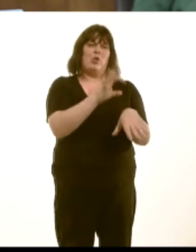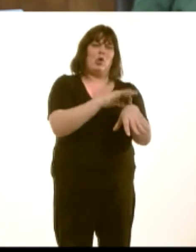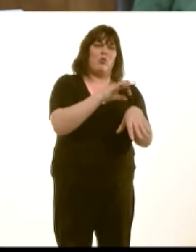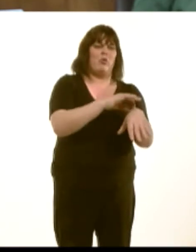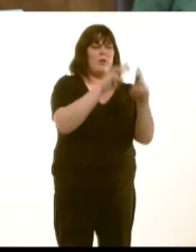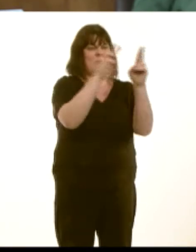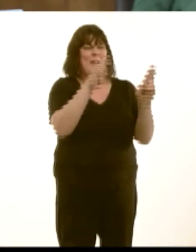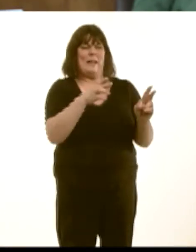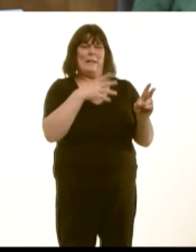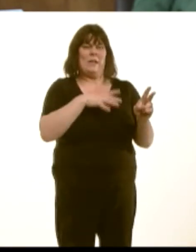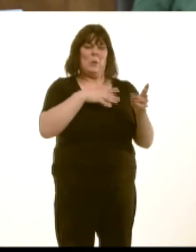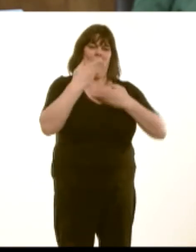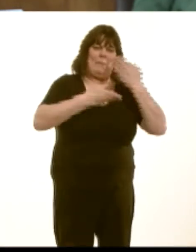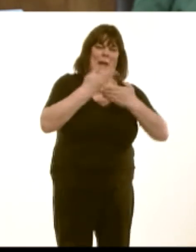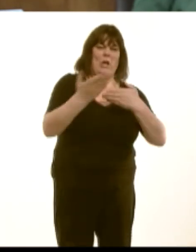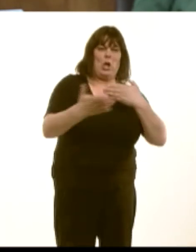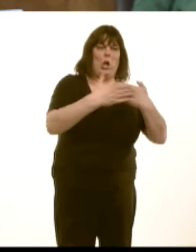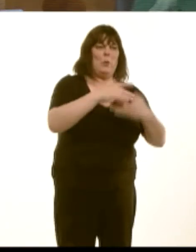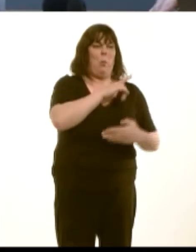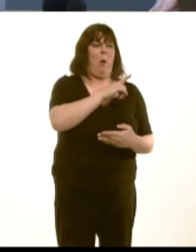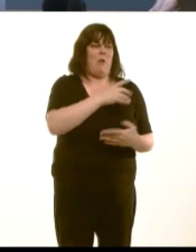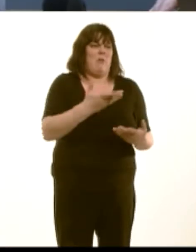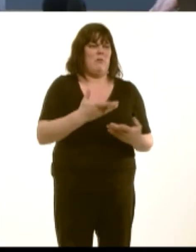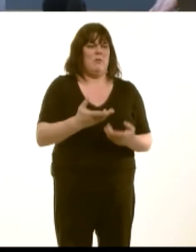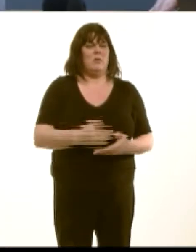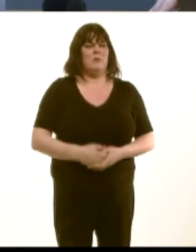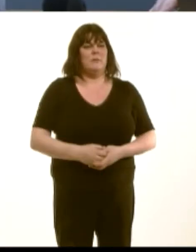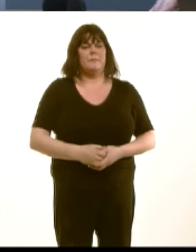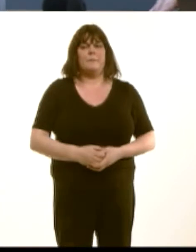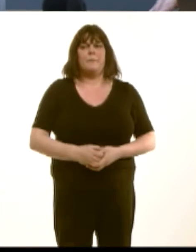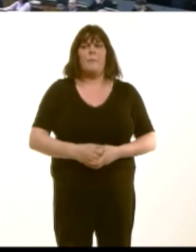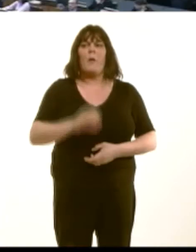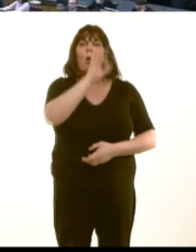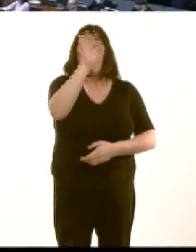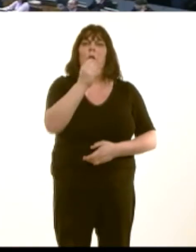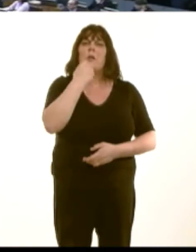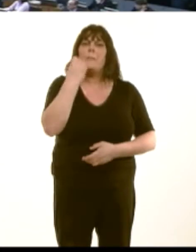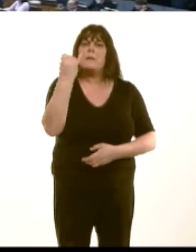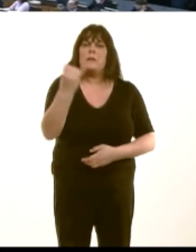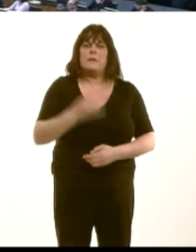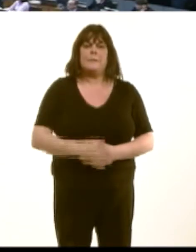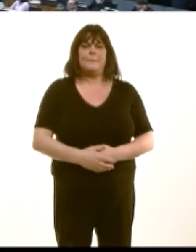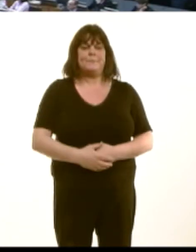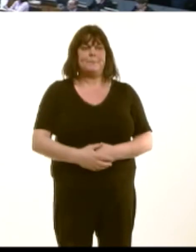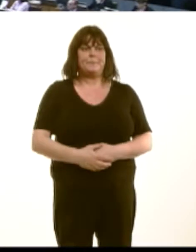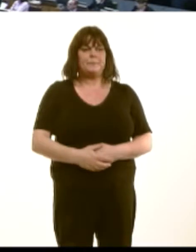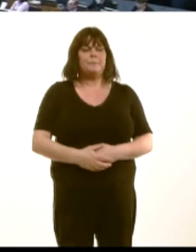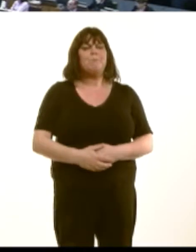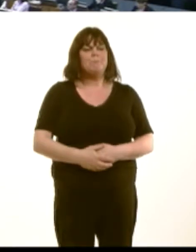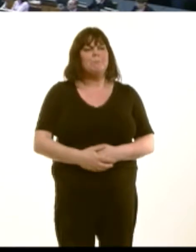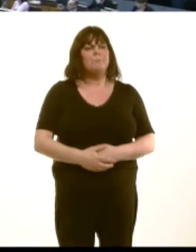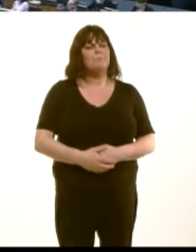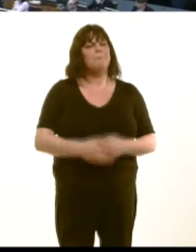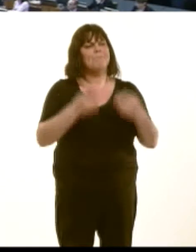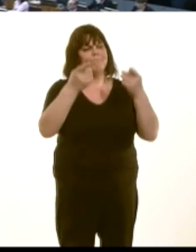why they feel they have to take this step. Question 6, Baron Davis. Thank you, Presiding Officer. First Minister, will